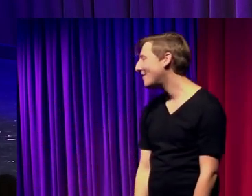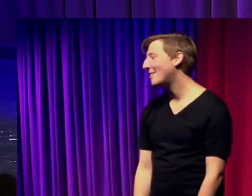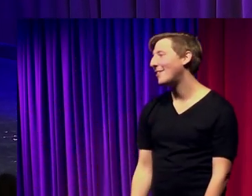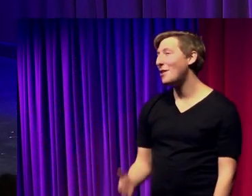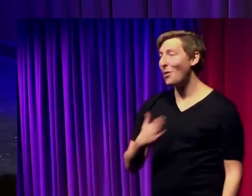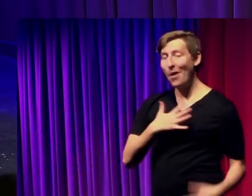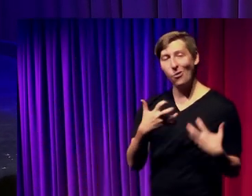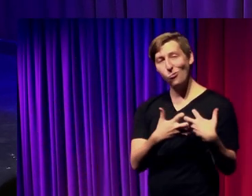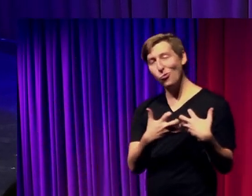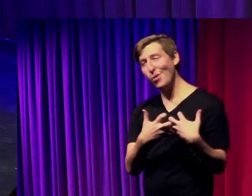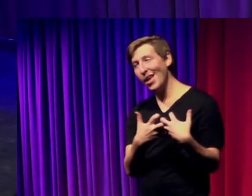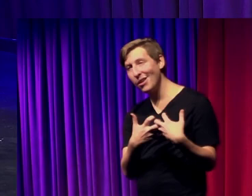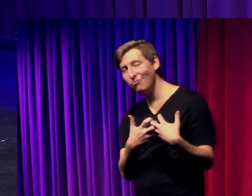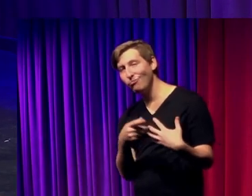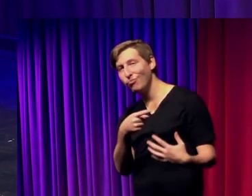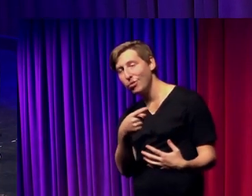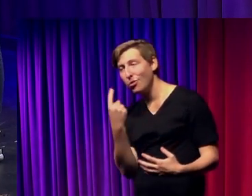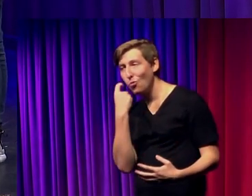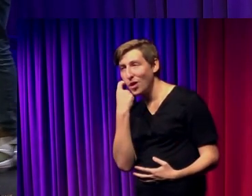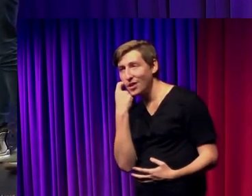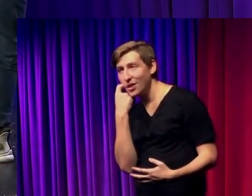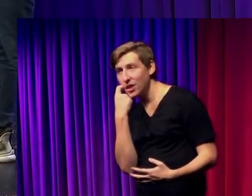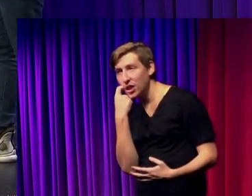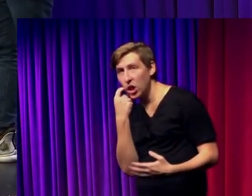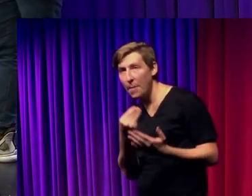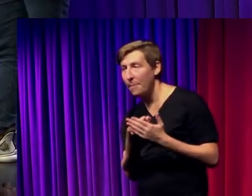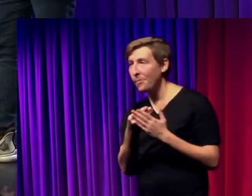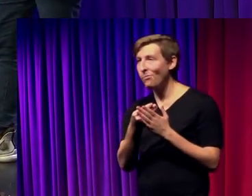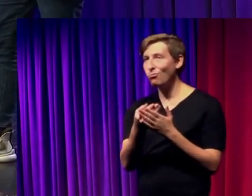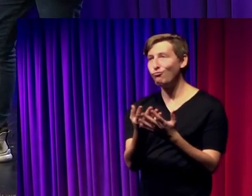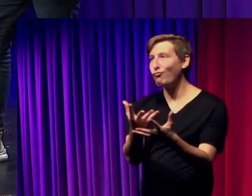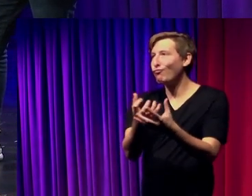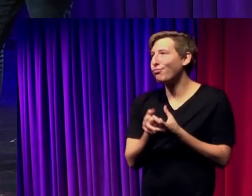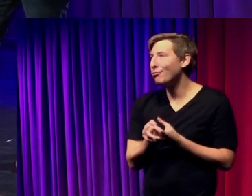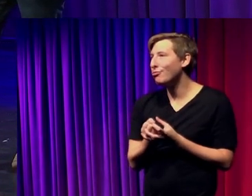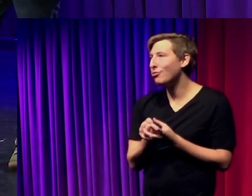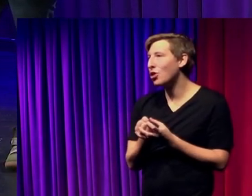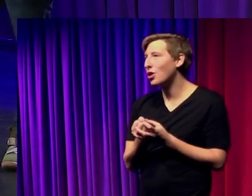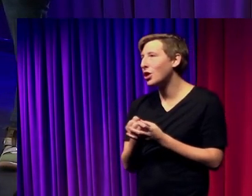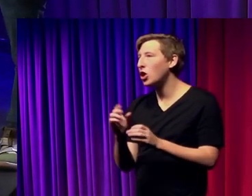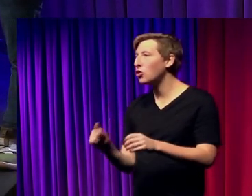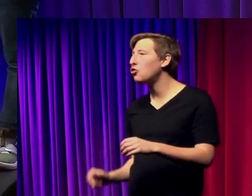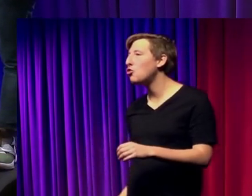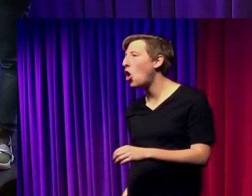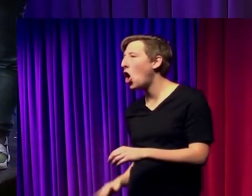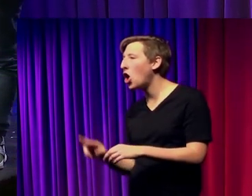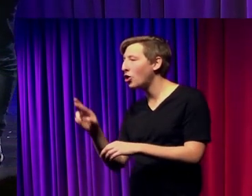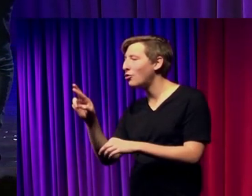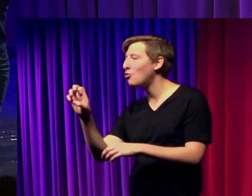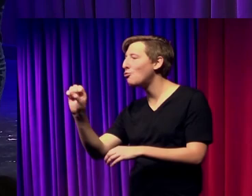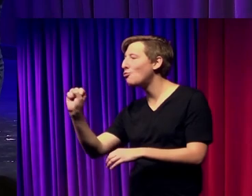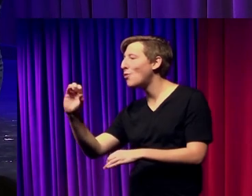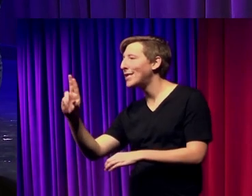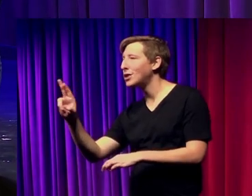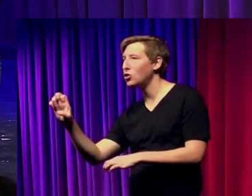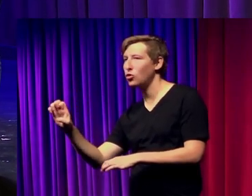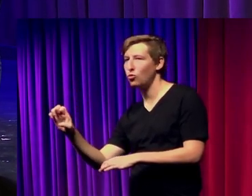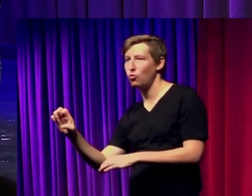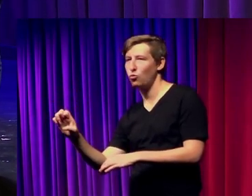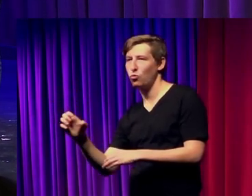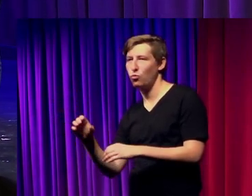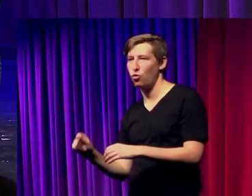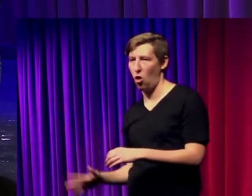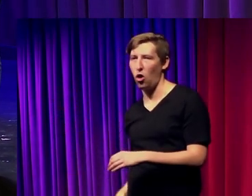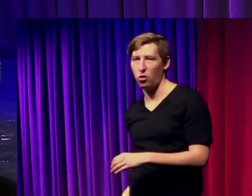One of my roommates recently, she got a rescue dog. Yeah. Super nice. And the reason we know it's a rescue dog is